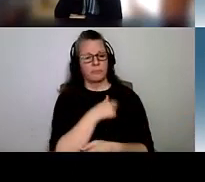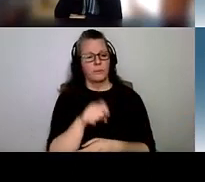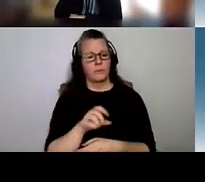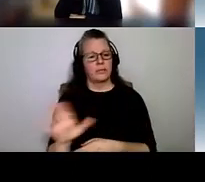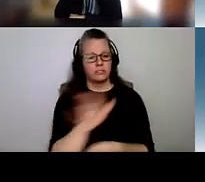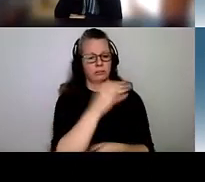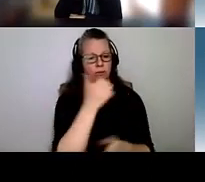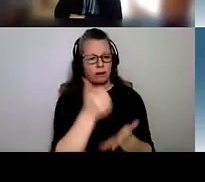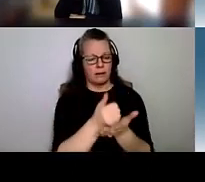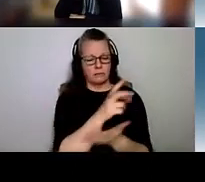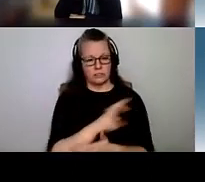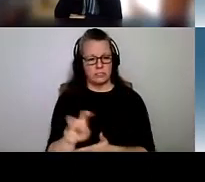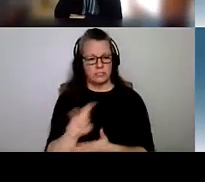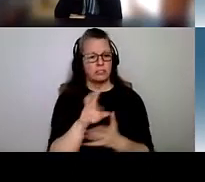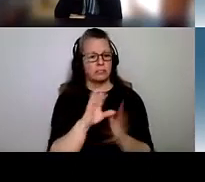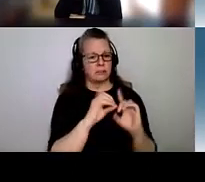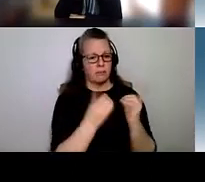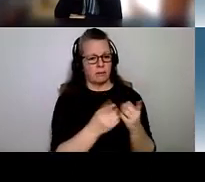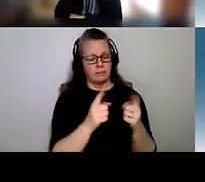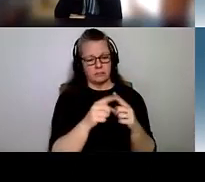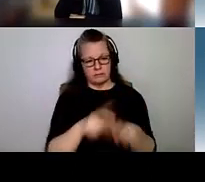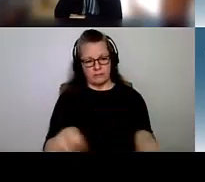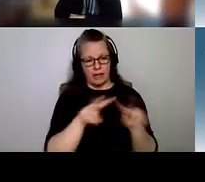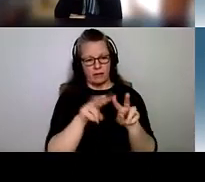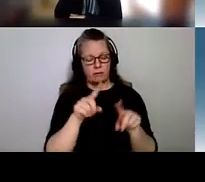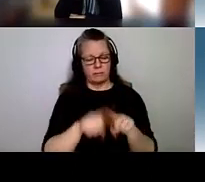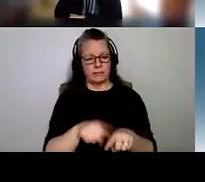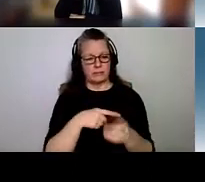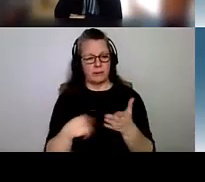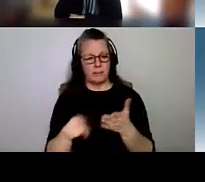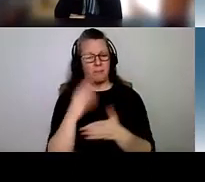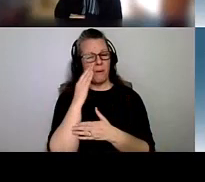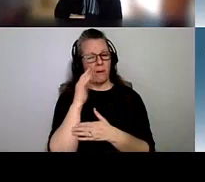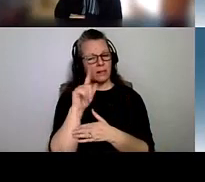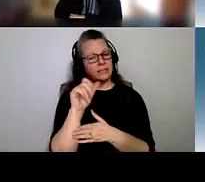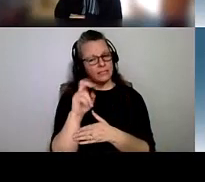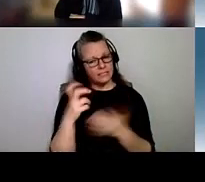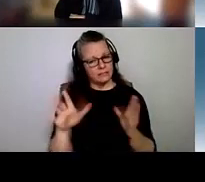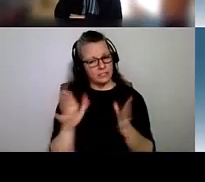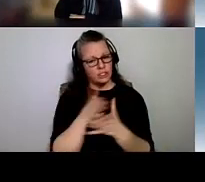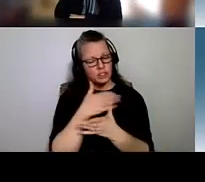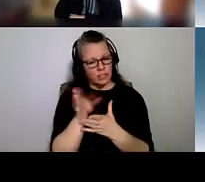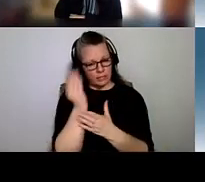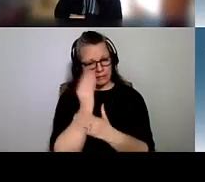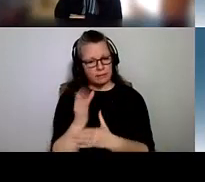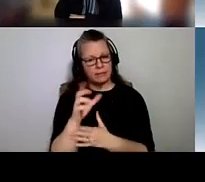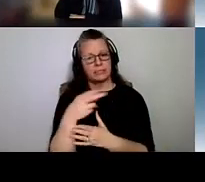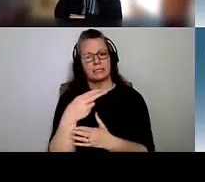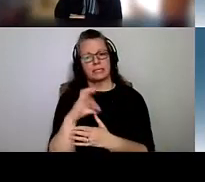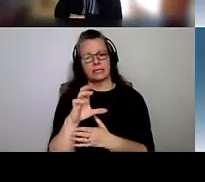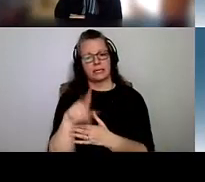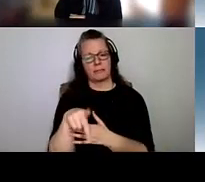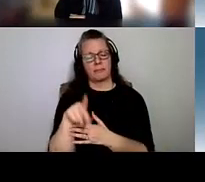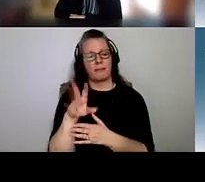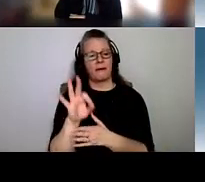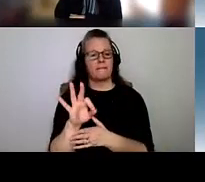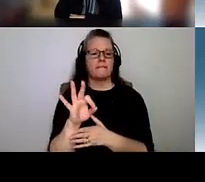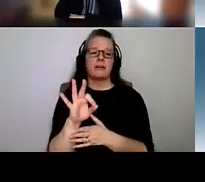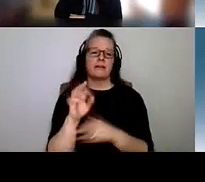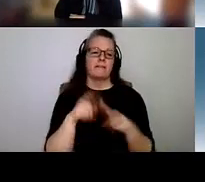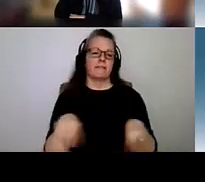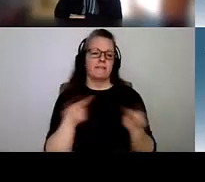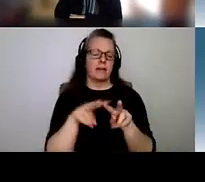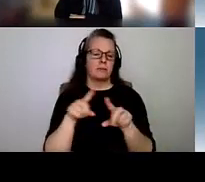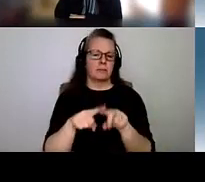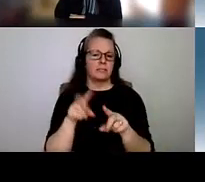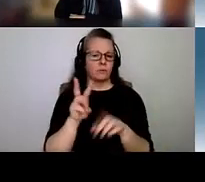department to value-based payments. And I know the link was shared linking you to the HCPF value-based payments website, but if you're interested in